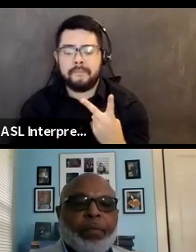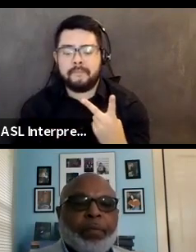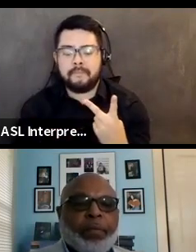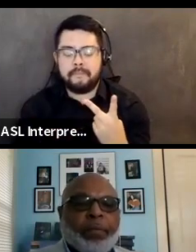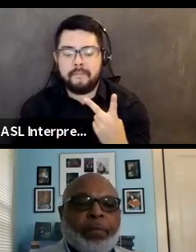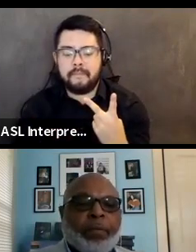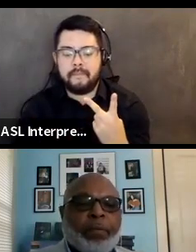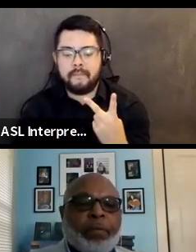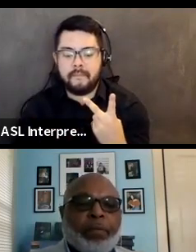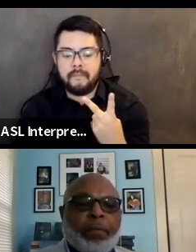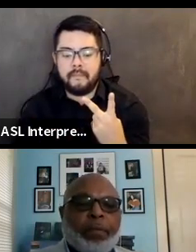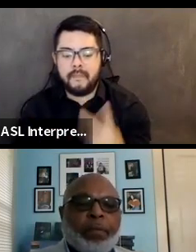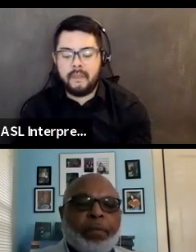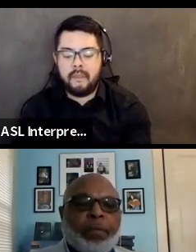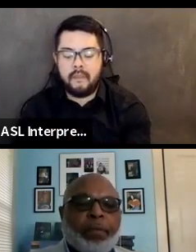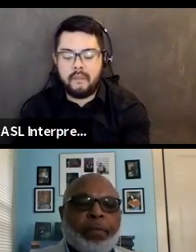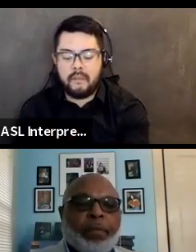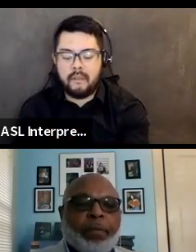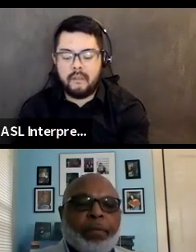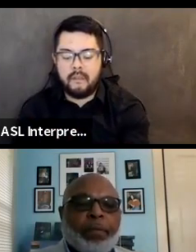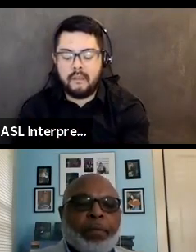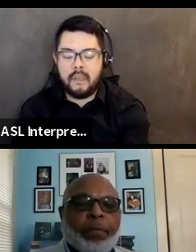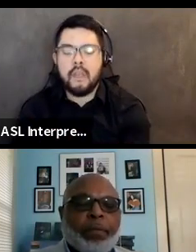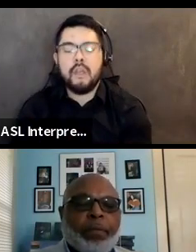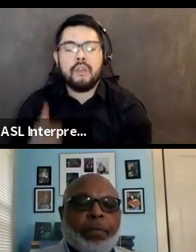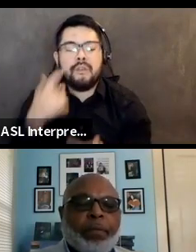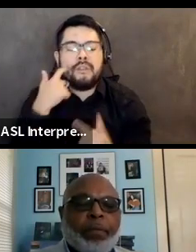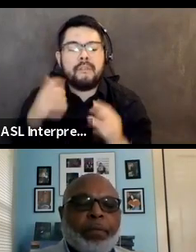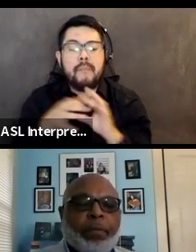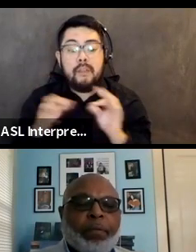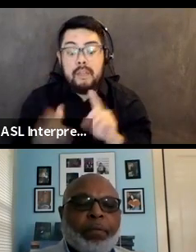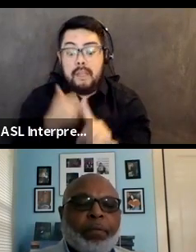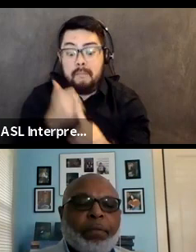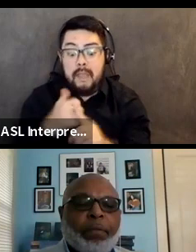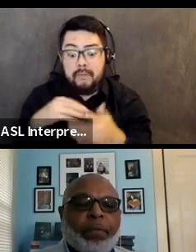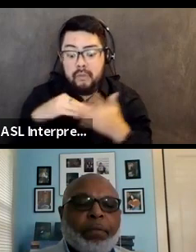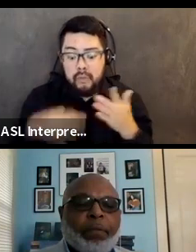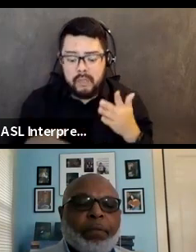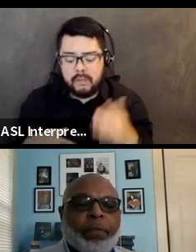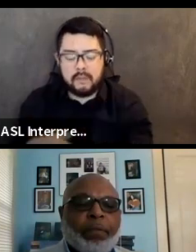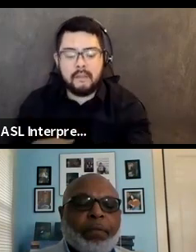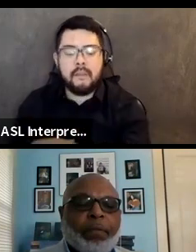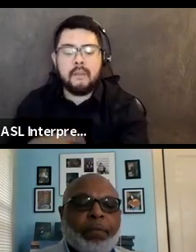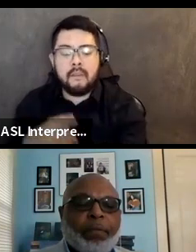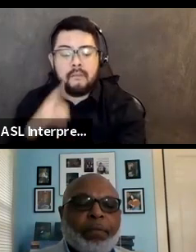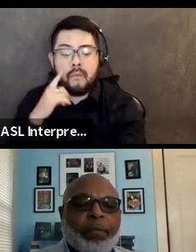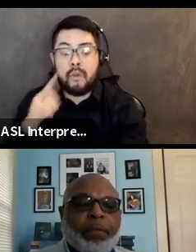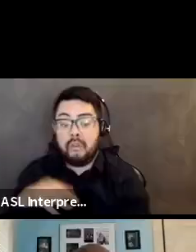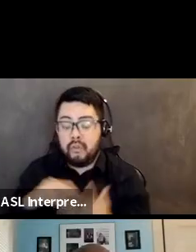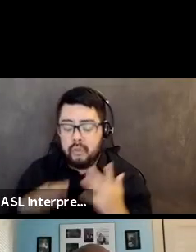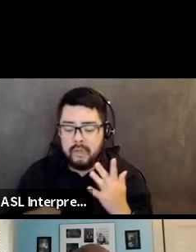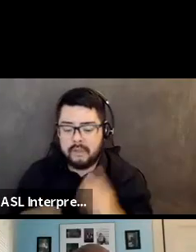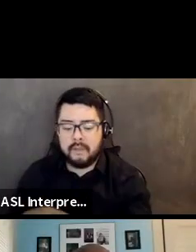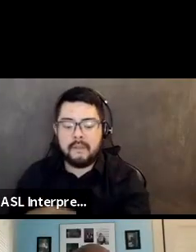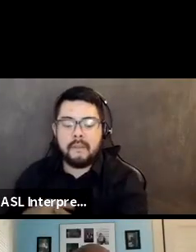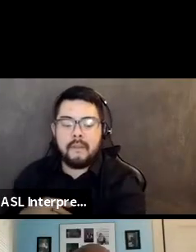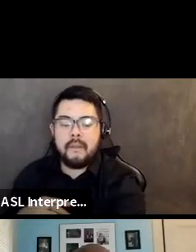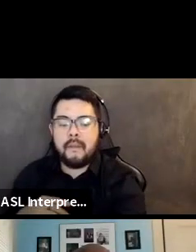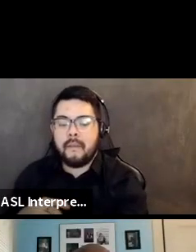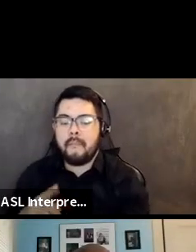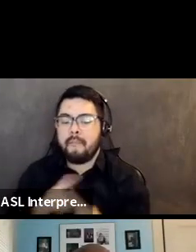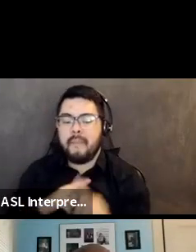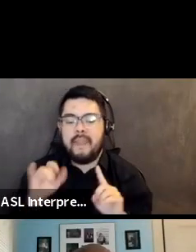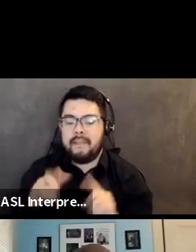um you're bringing up the impact on students but students are student voice um is not a part of this